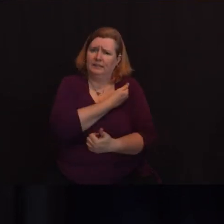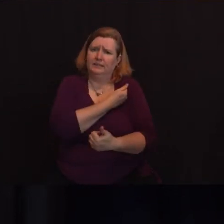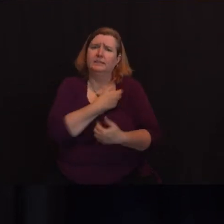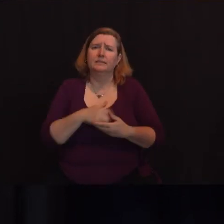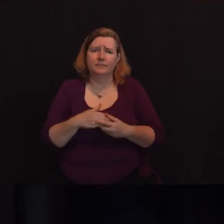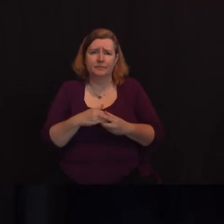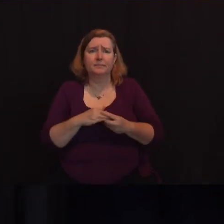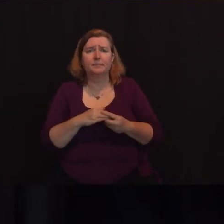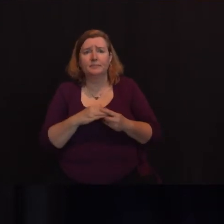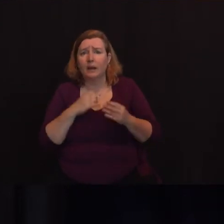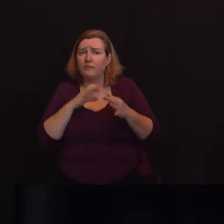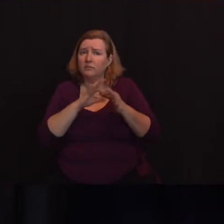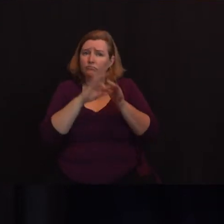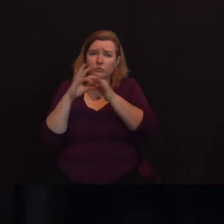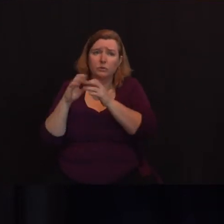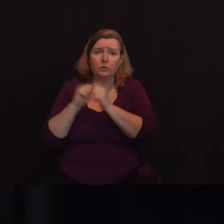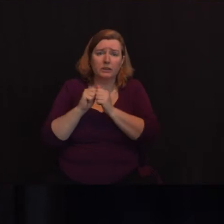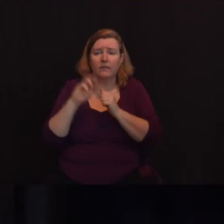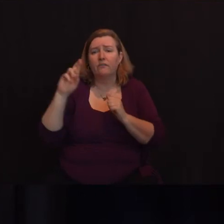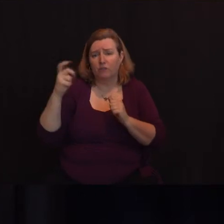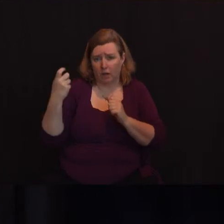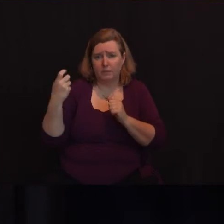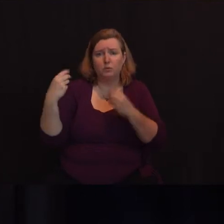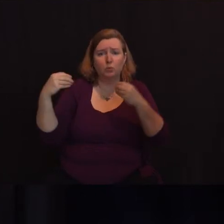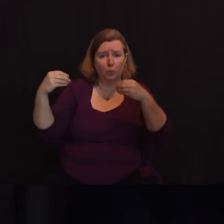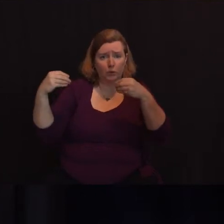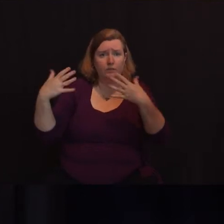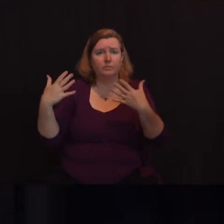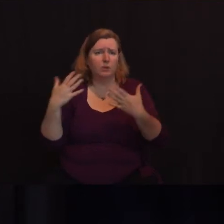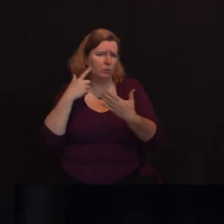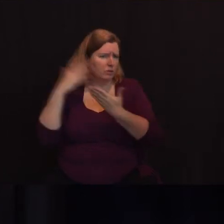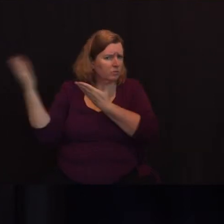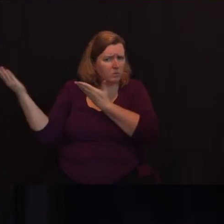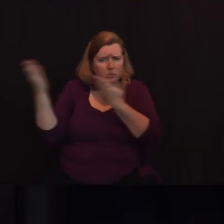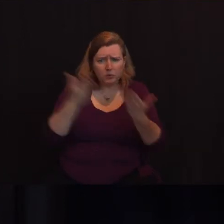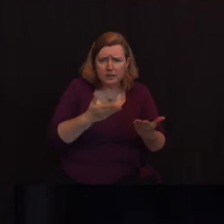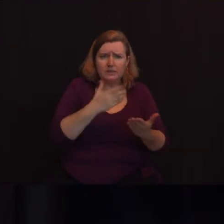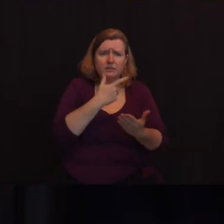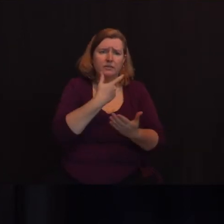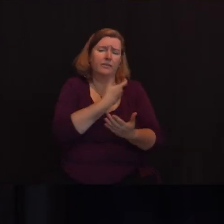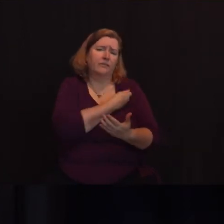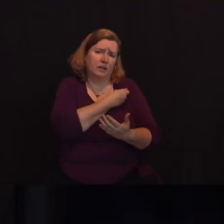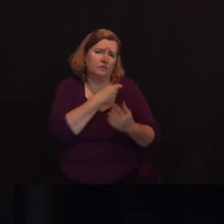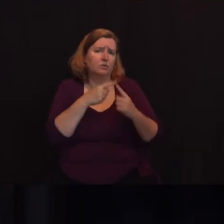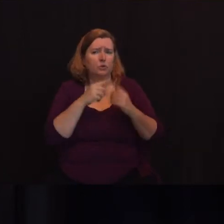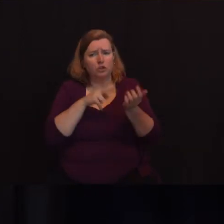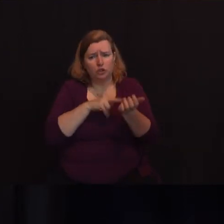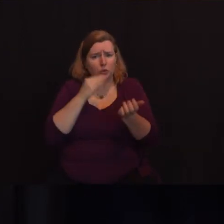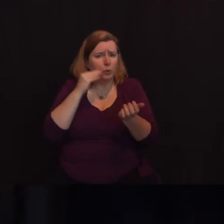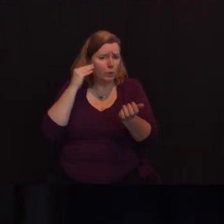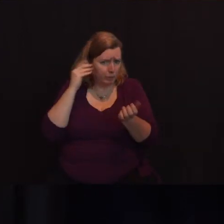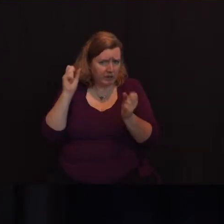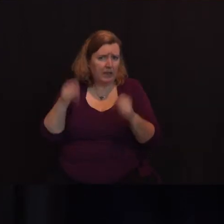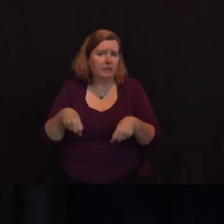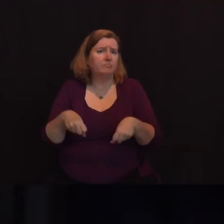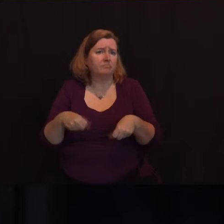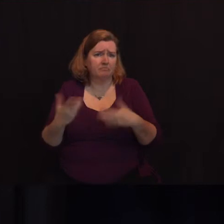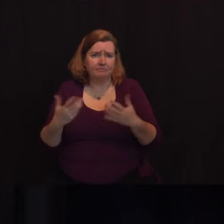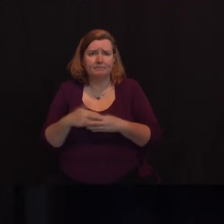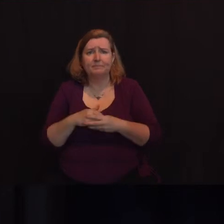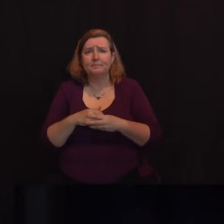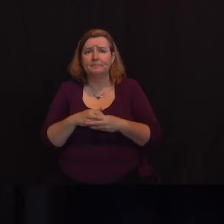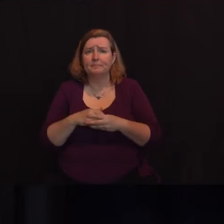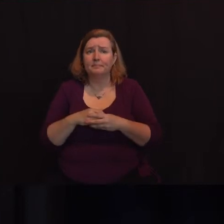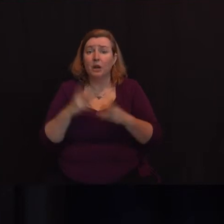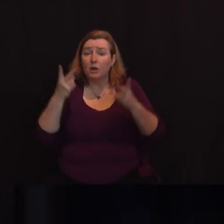place that deliver vaccines to nursing homes. Non-essential personnel such as barbers and